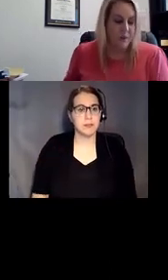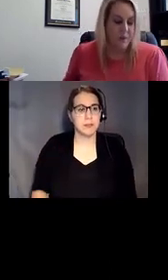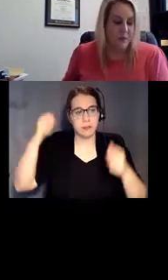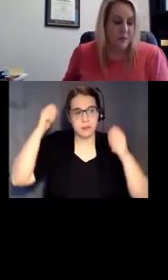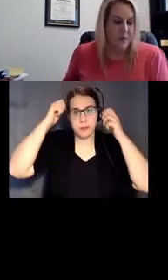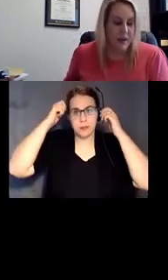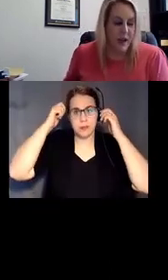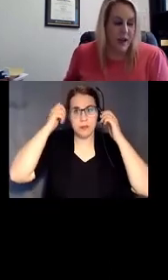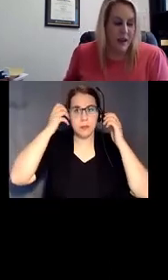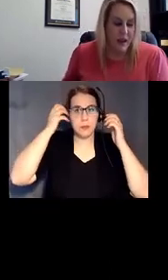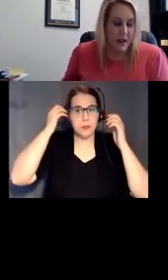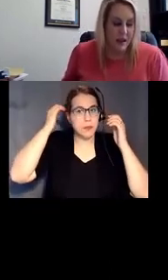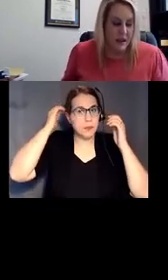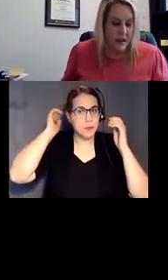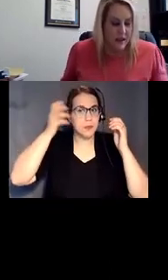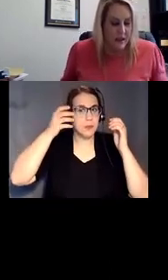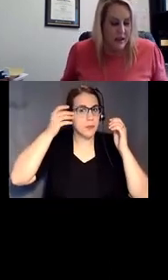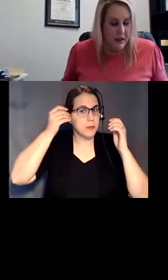So